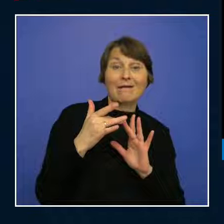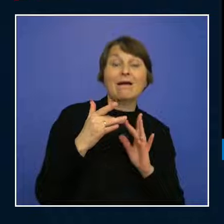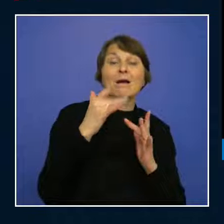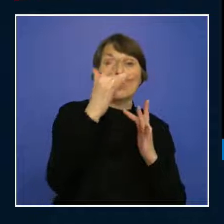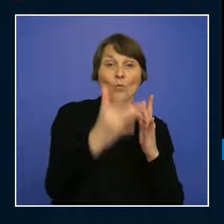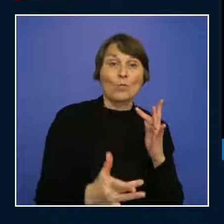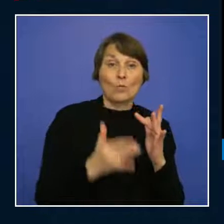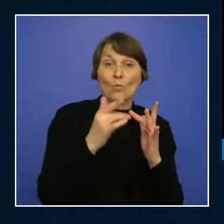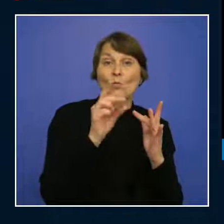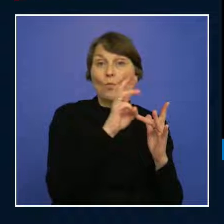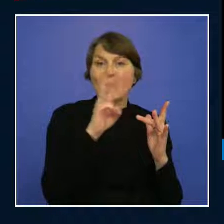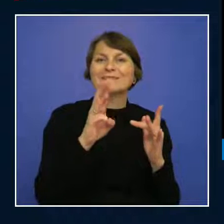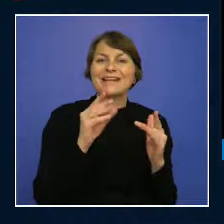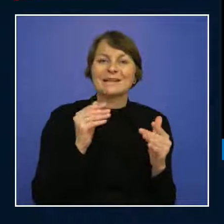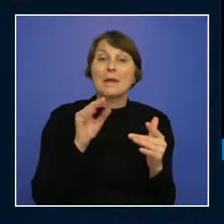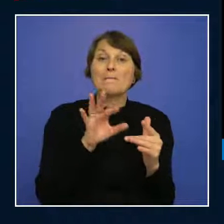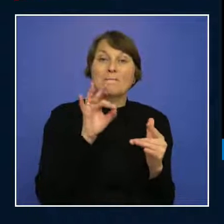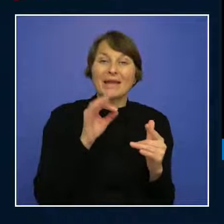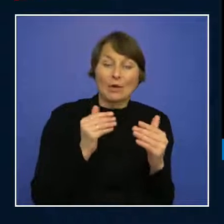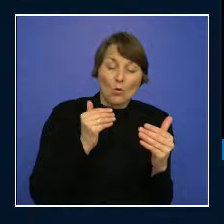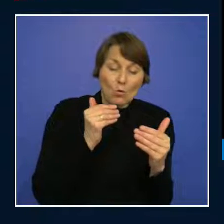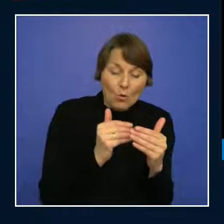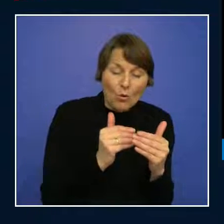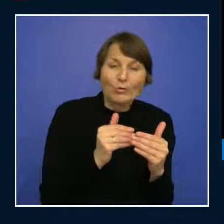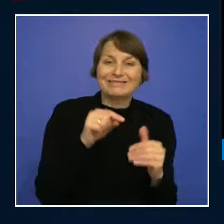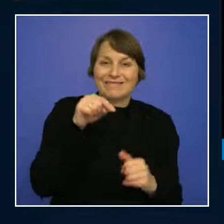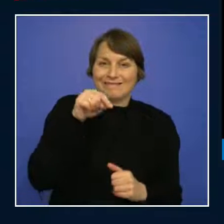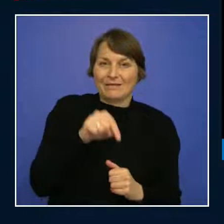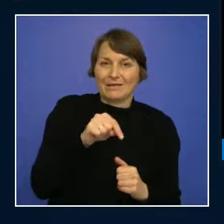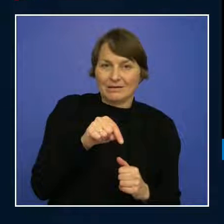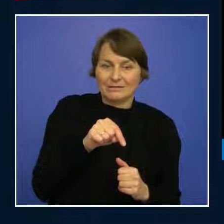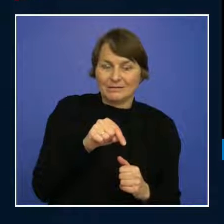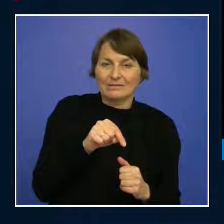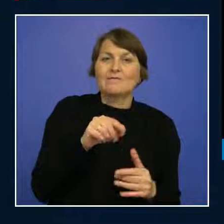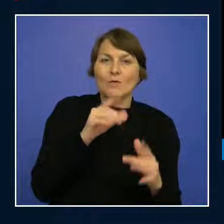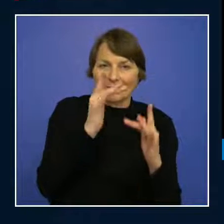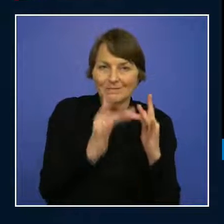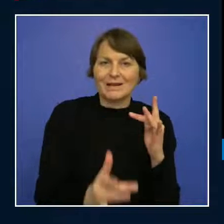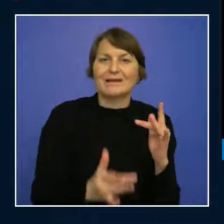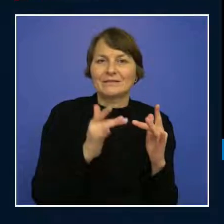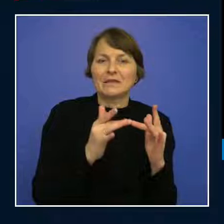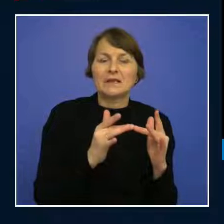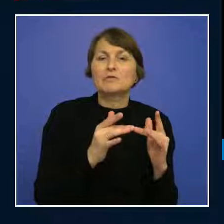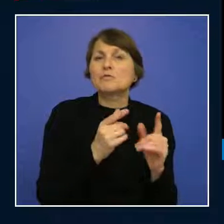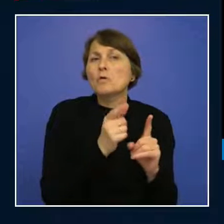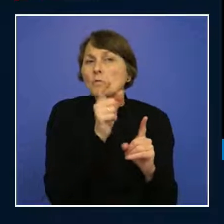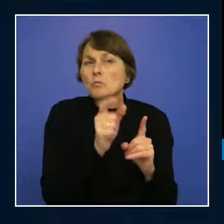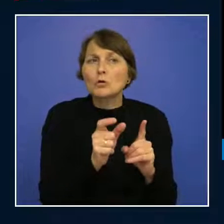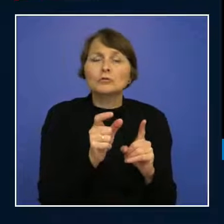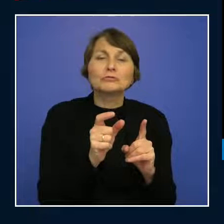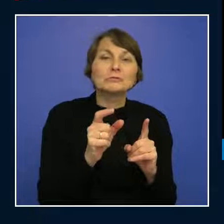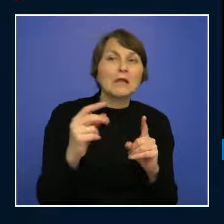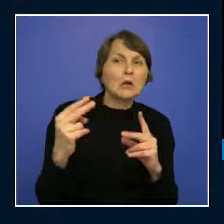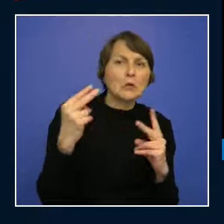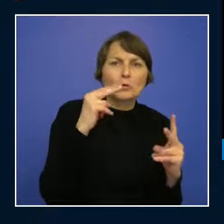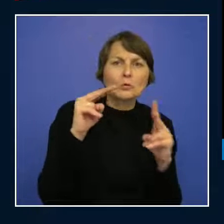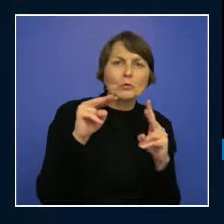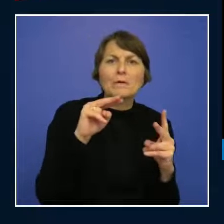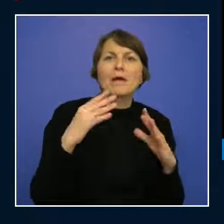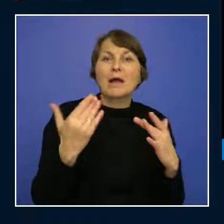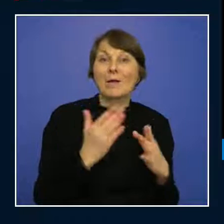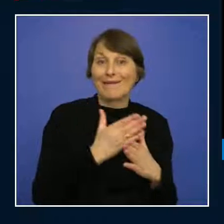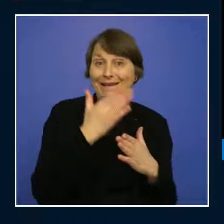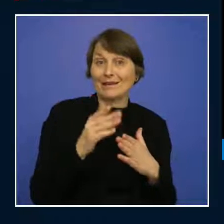of presence in the internet. The health probes at the back end, or the listeners that we're looking at our endpoints, will actually